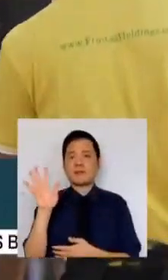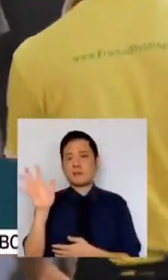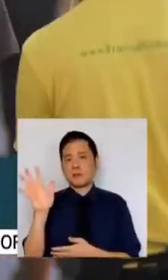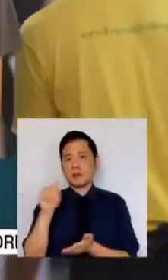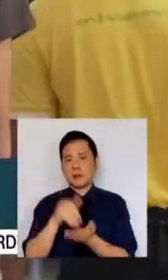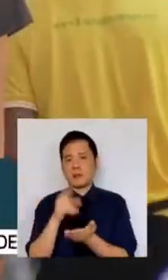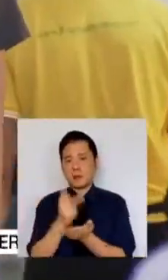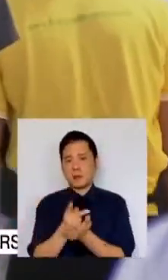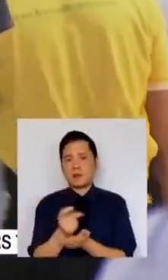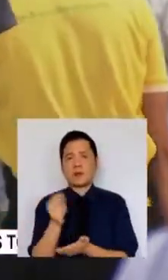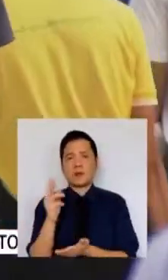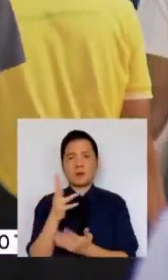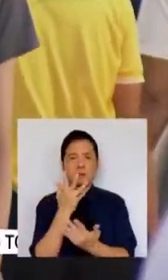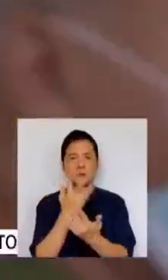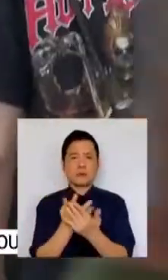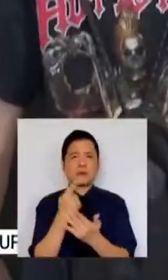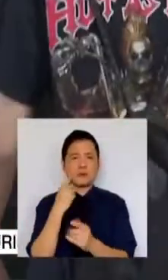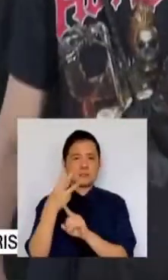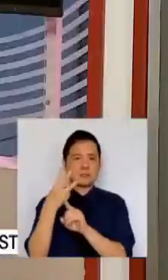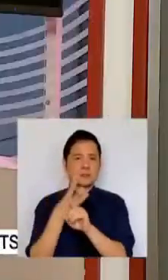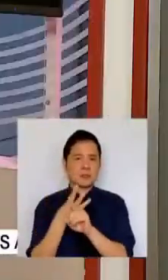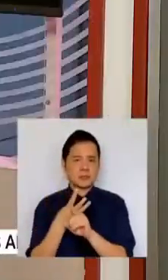to 6 months.